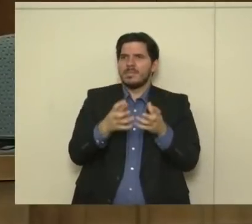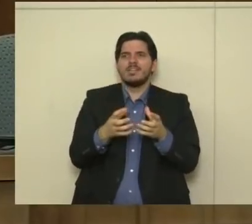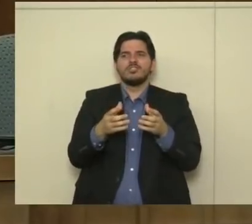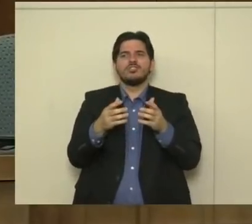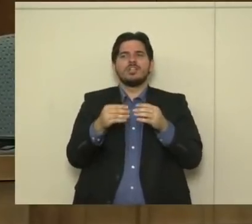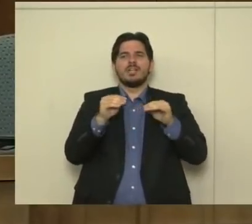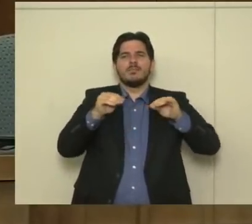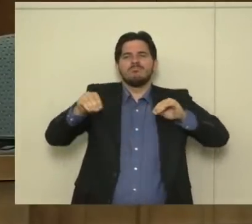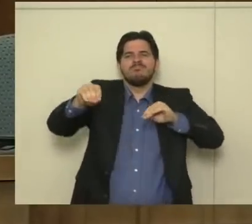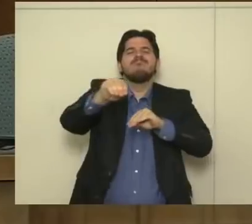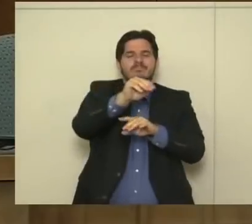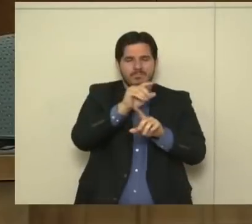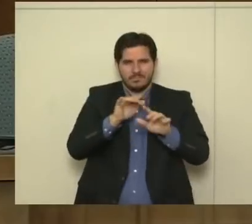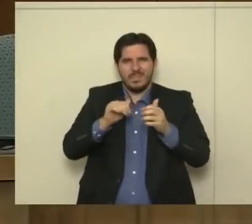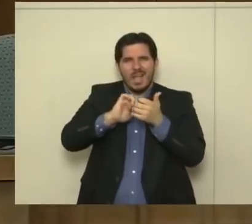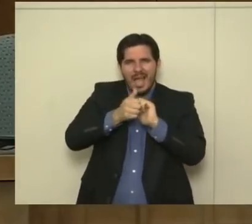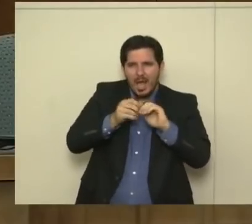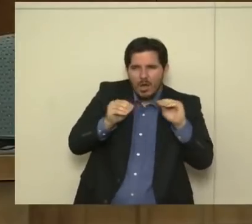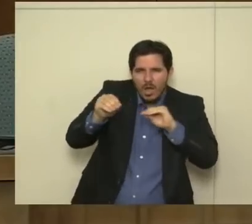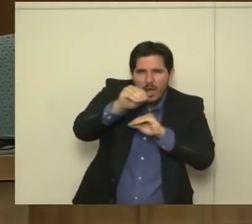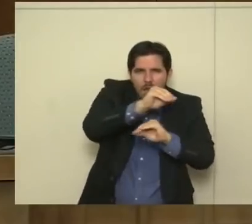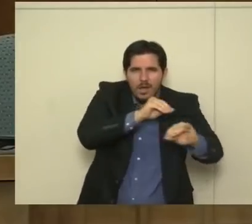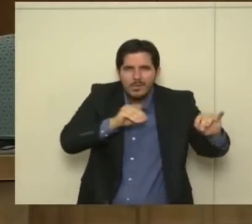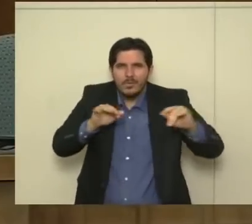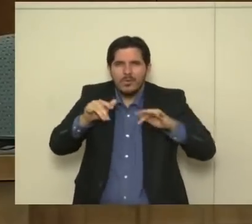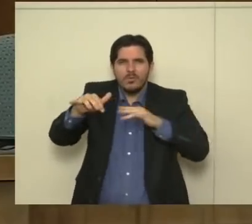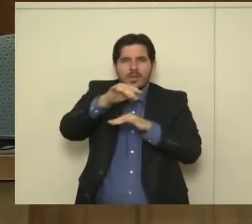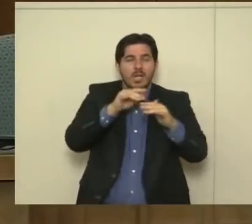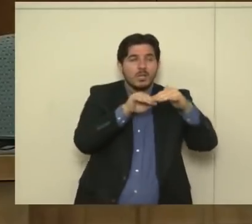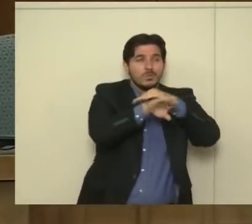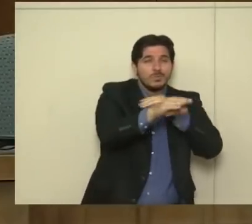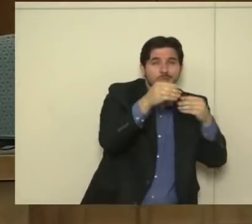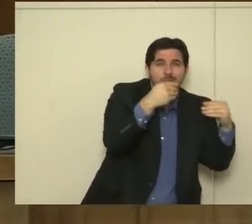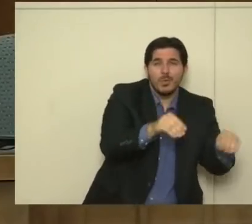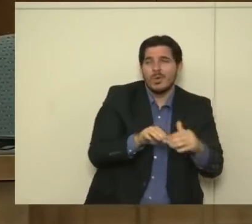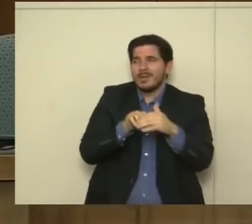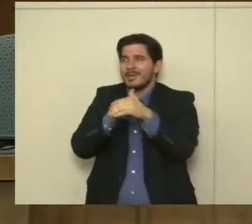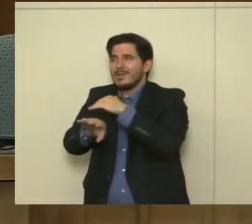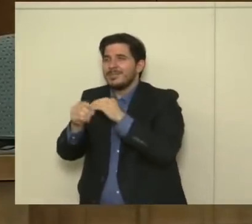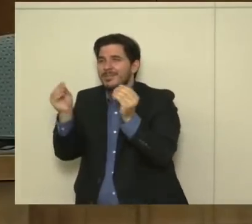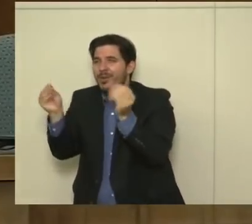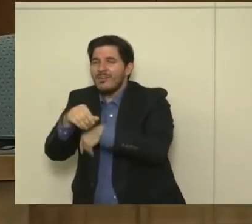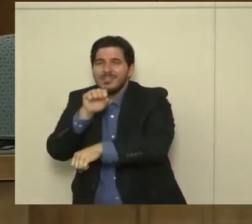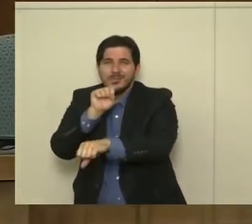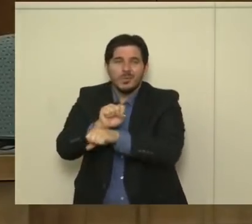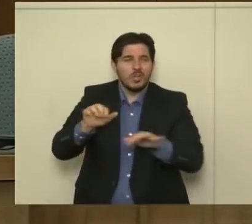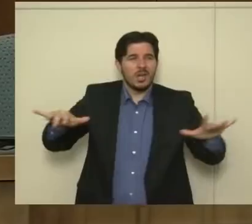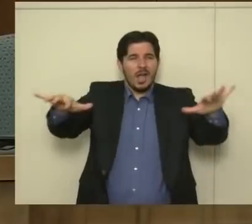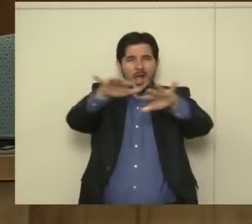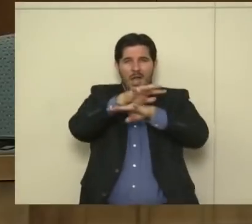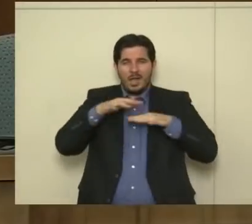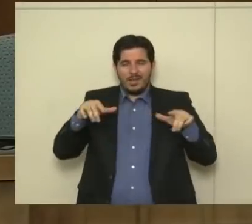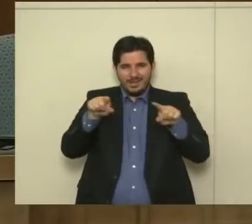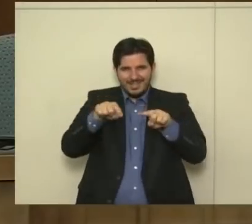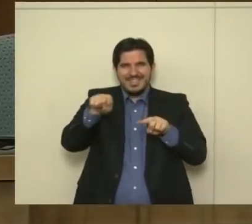the point the governor made about the Southern Hemisphere, I'm counting on having some good data out